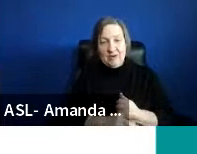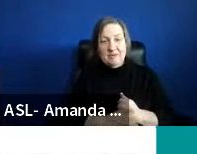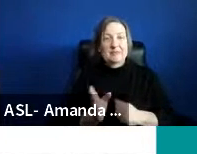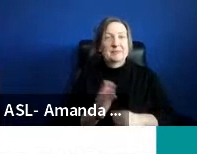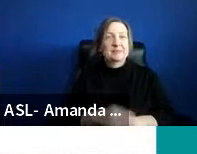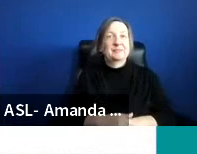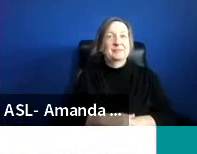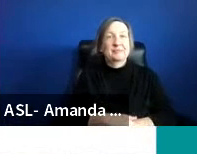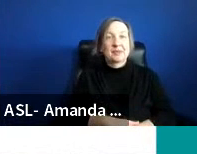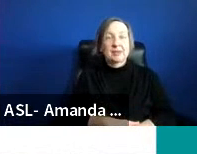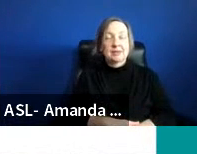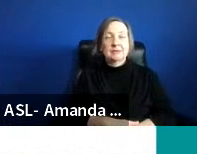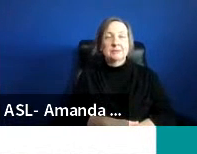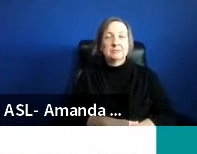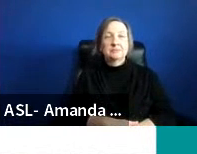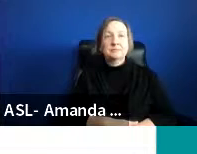Next.